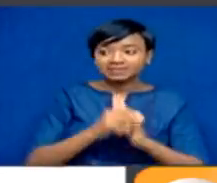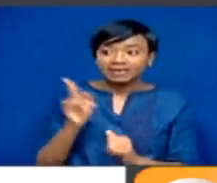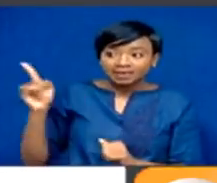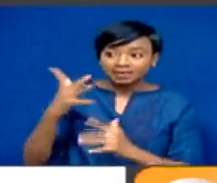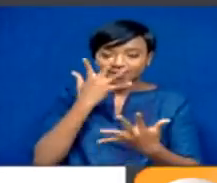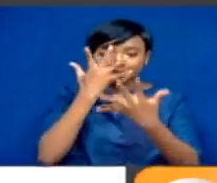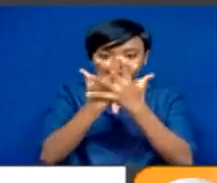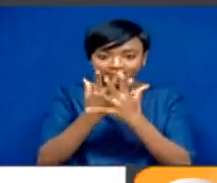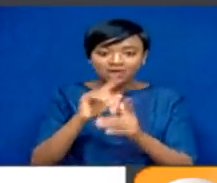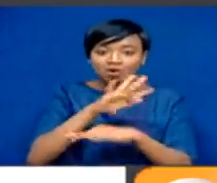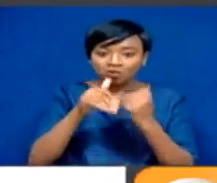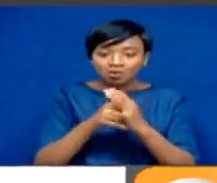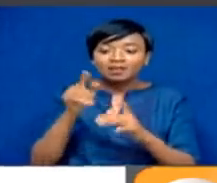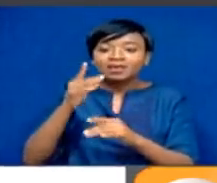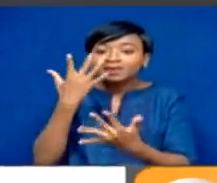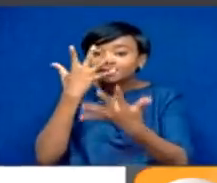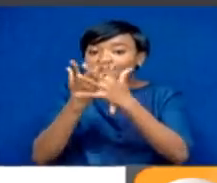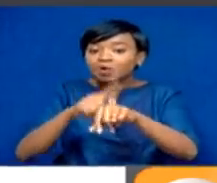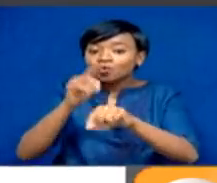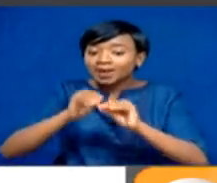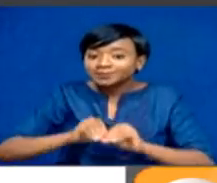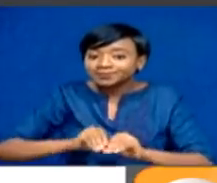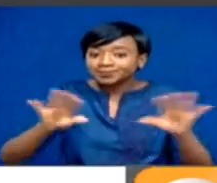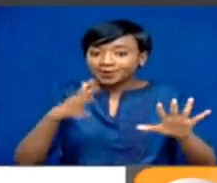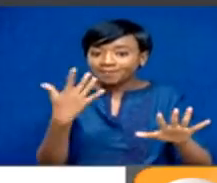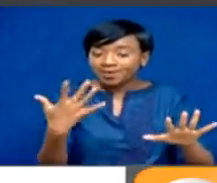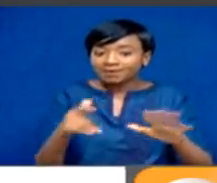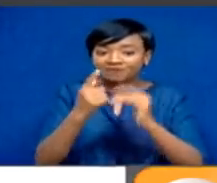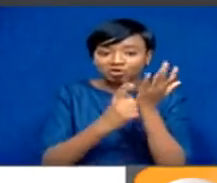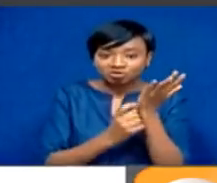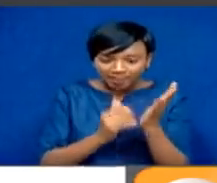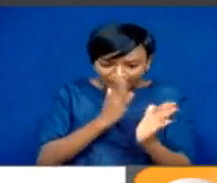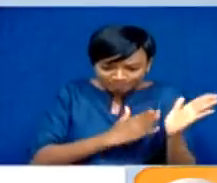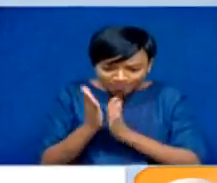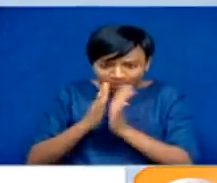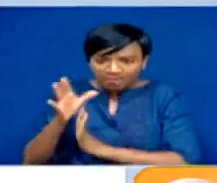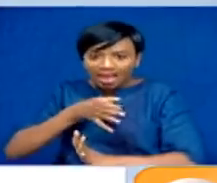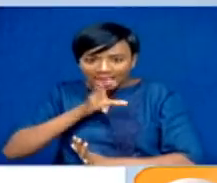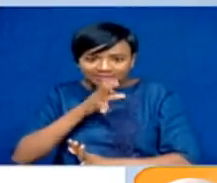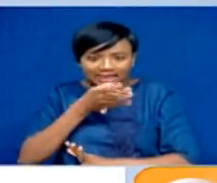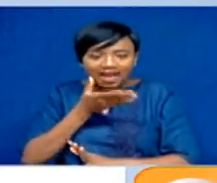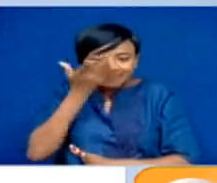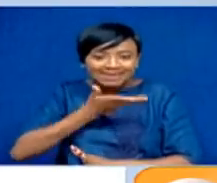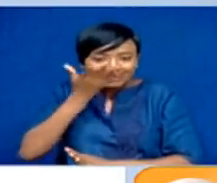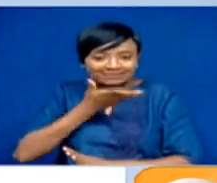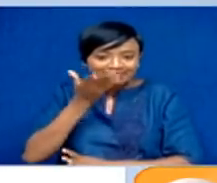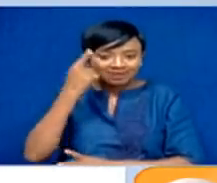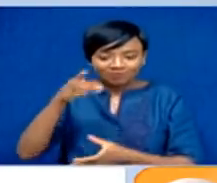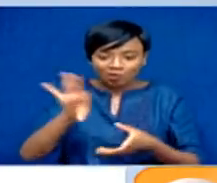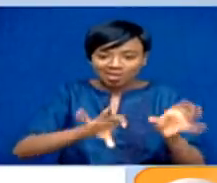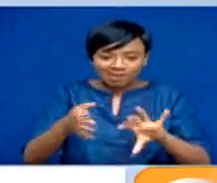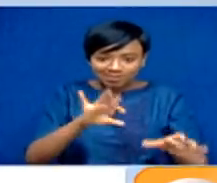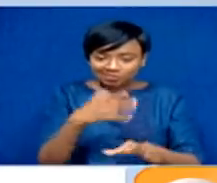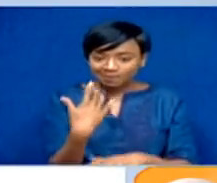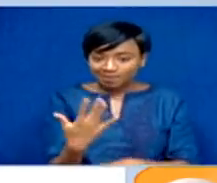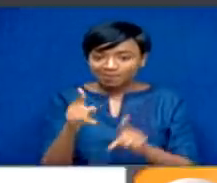was arrested while distributing the Kiswahili paper and preparing answers for the chemistry practical paper. Detectives